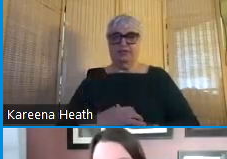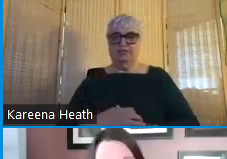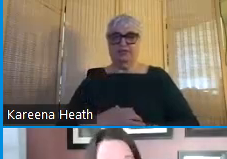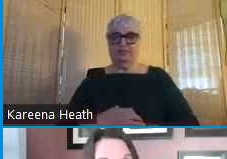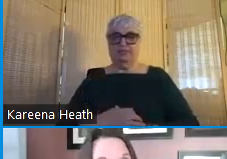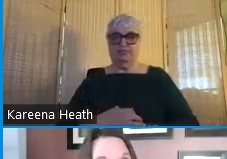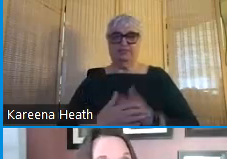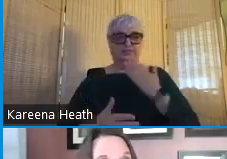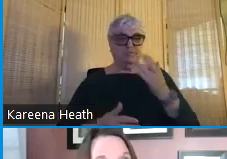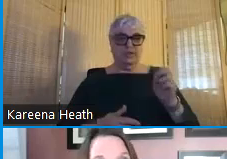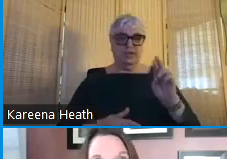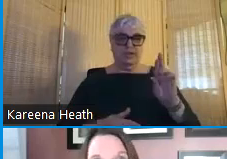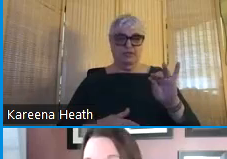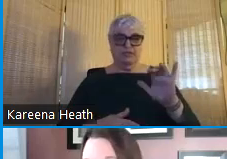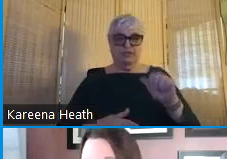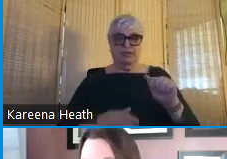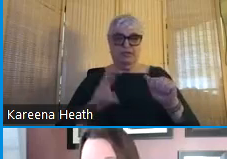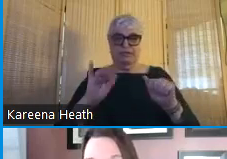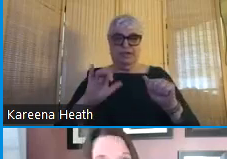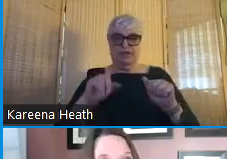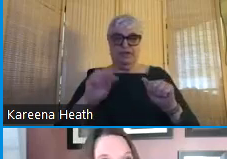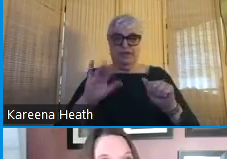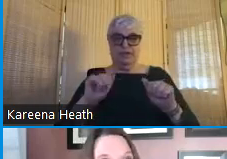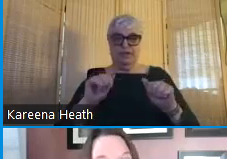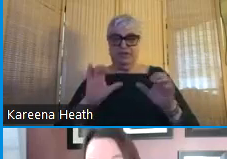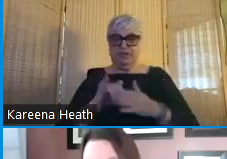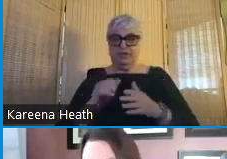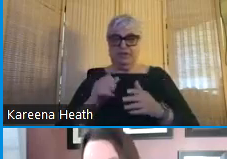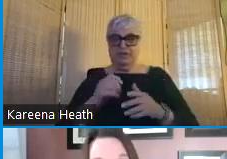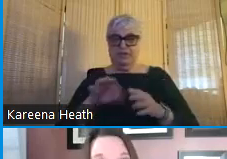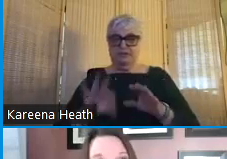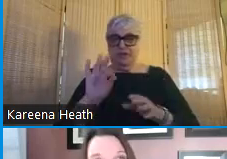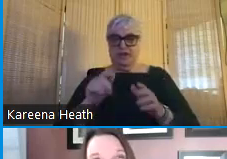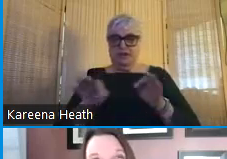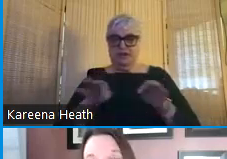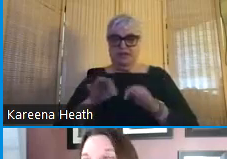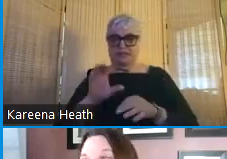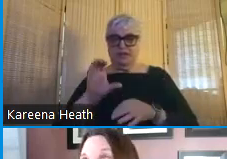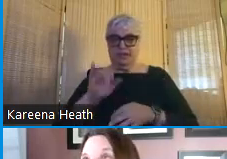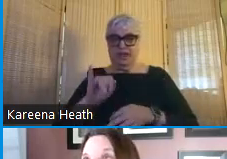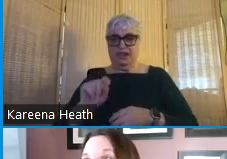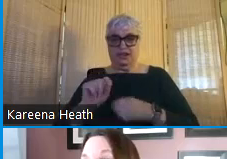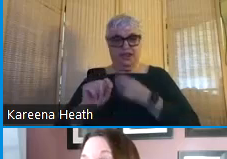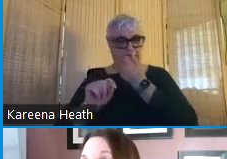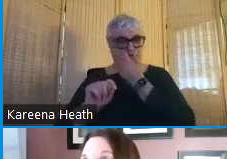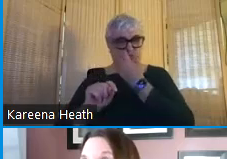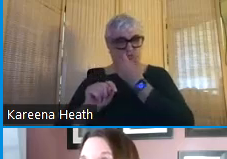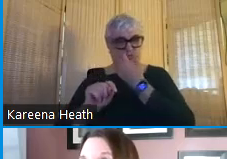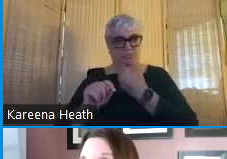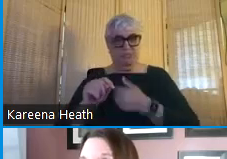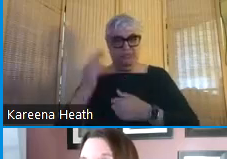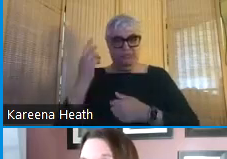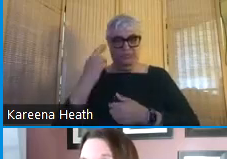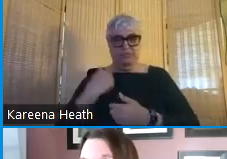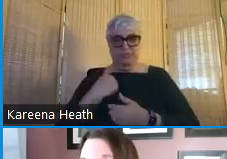Thank you, Erica. And I see that it looks like Victoria was doing exactly what I was doing and tracking down the definition for counselor in training. And part of the reason I